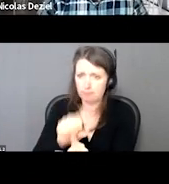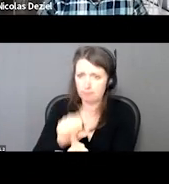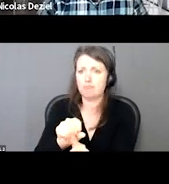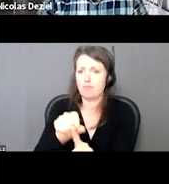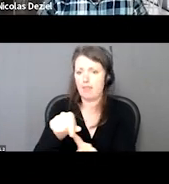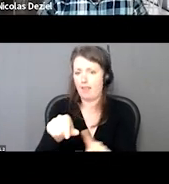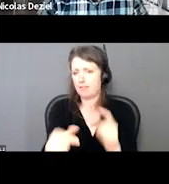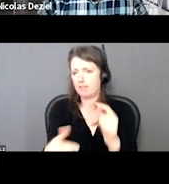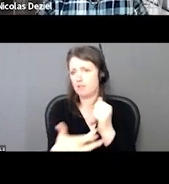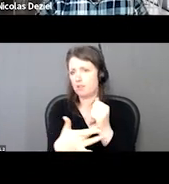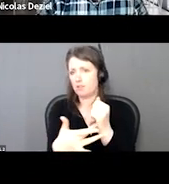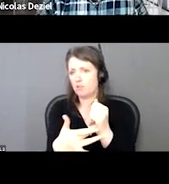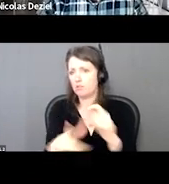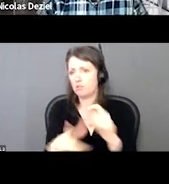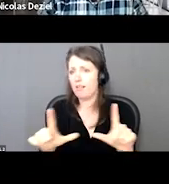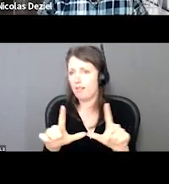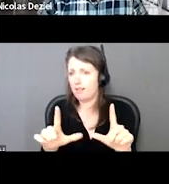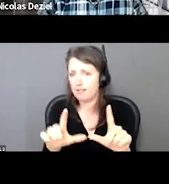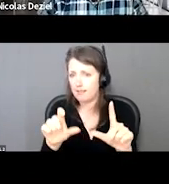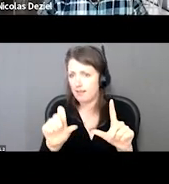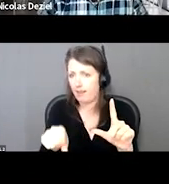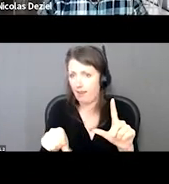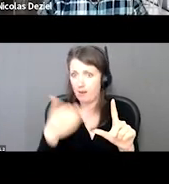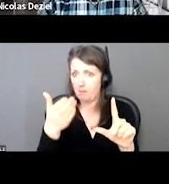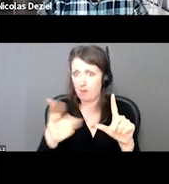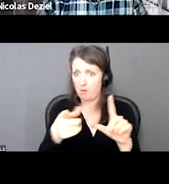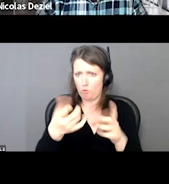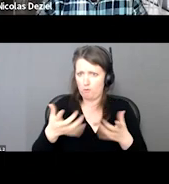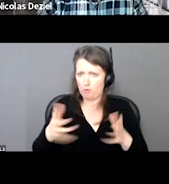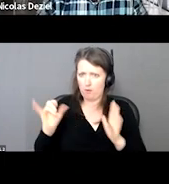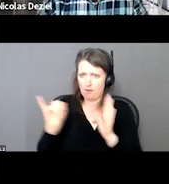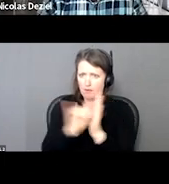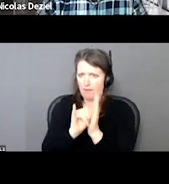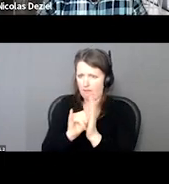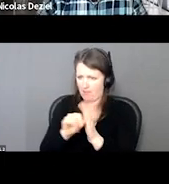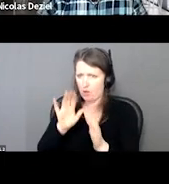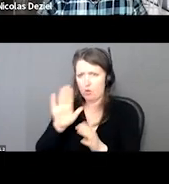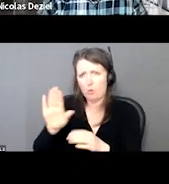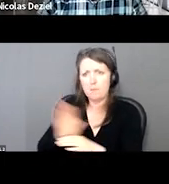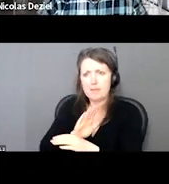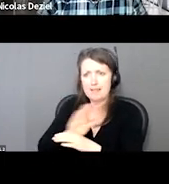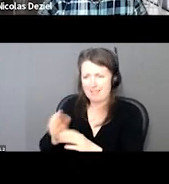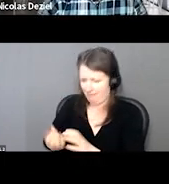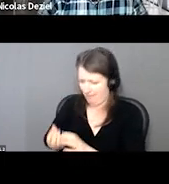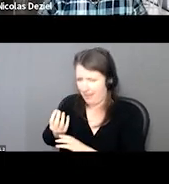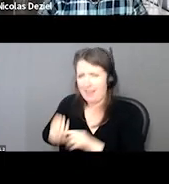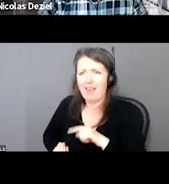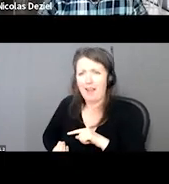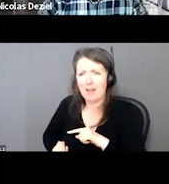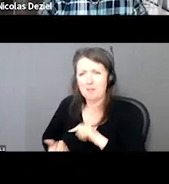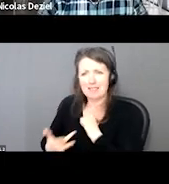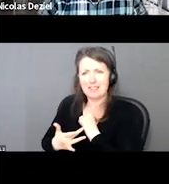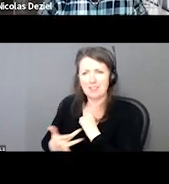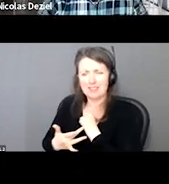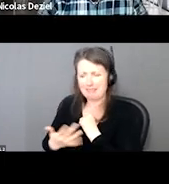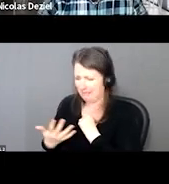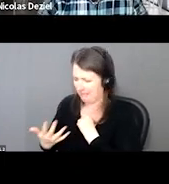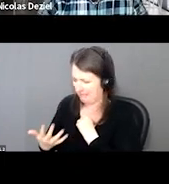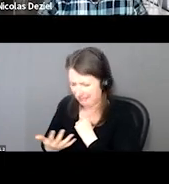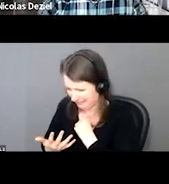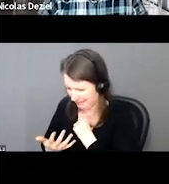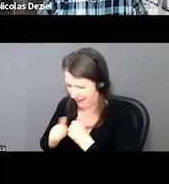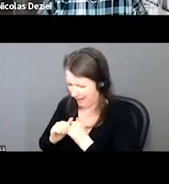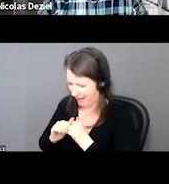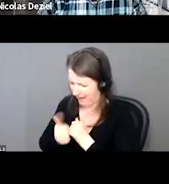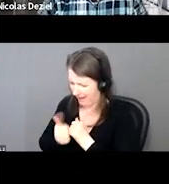to maybe to fill a gap that you don't have, or collaborate. So there's a lot of, this is a great way for businesses just to collaborate within Canada